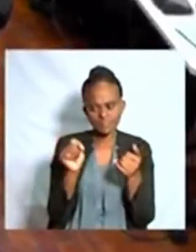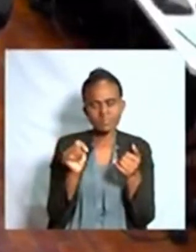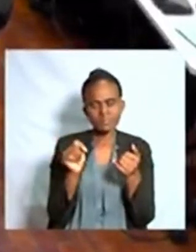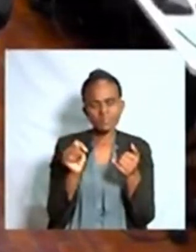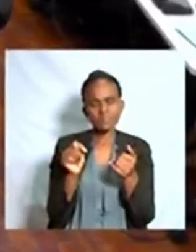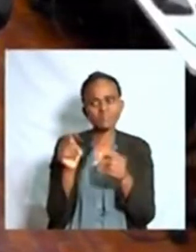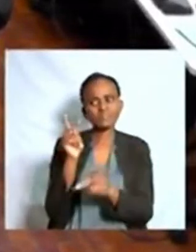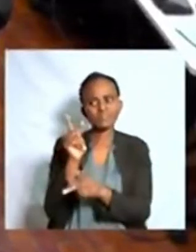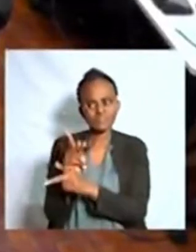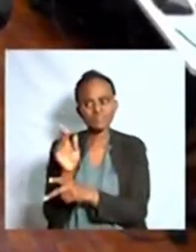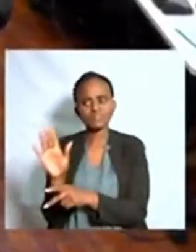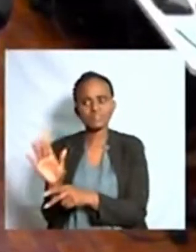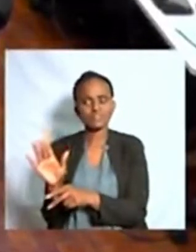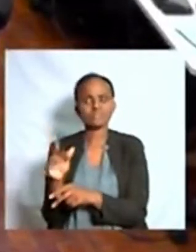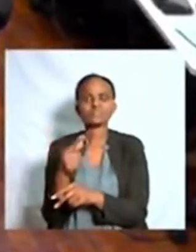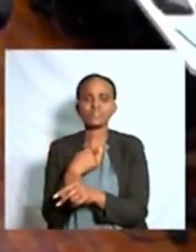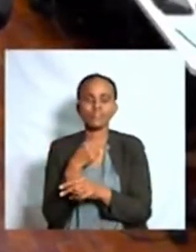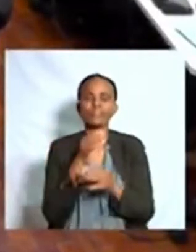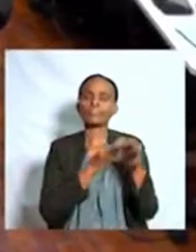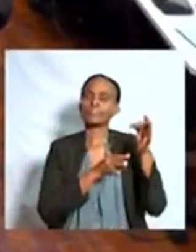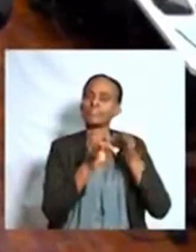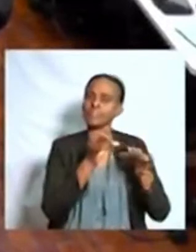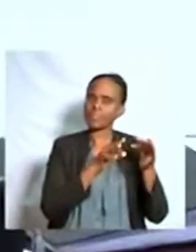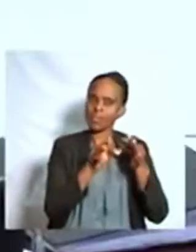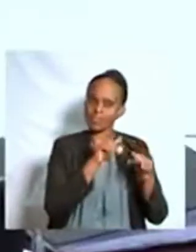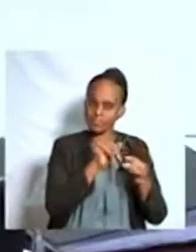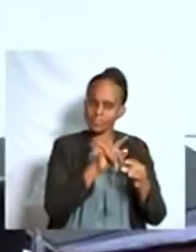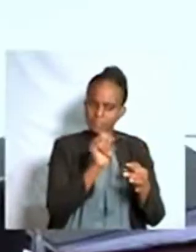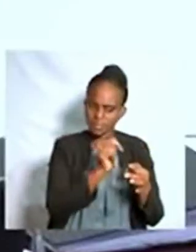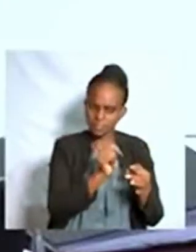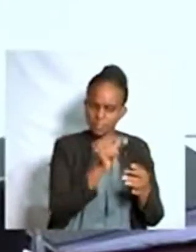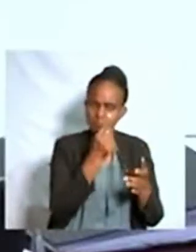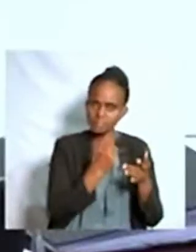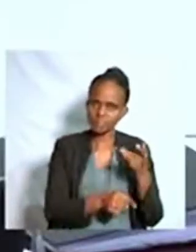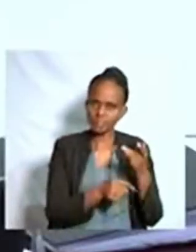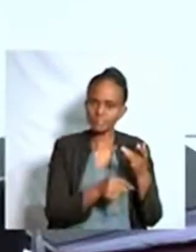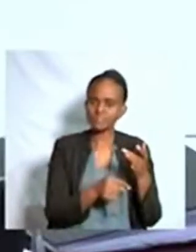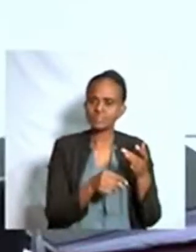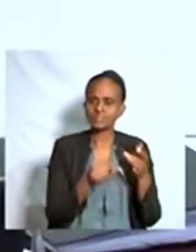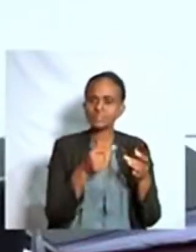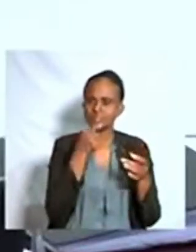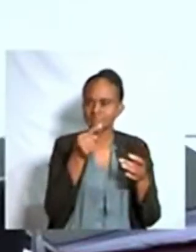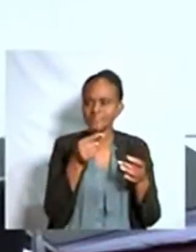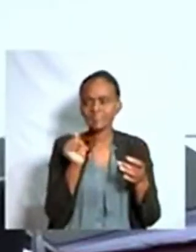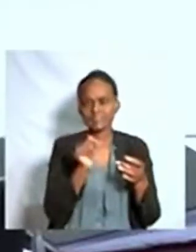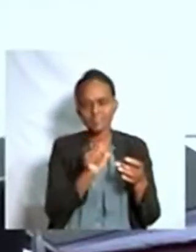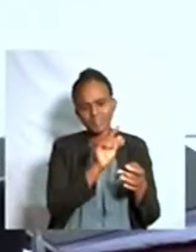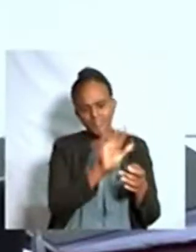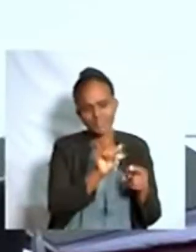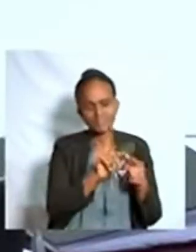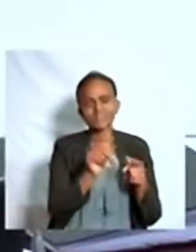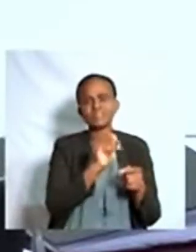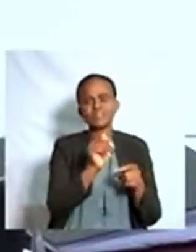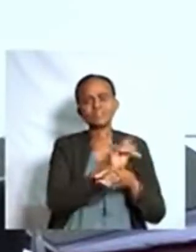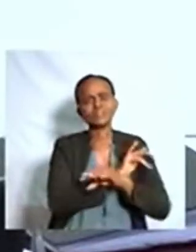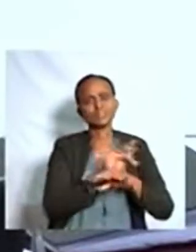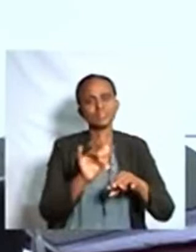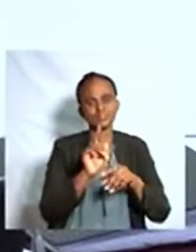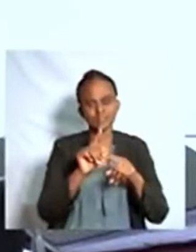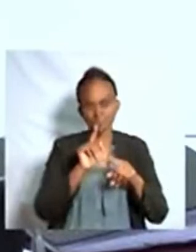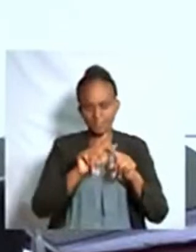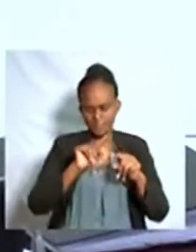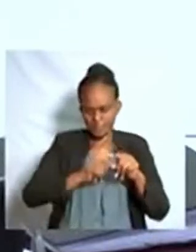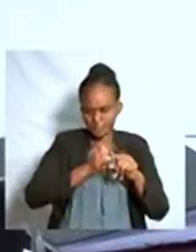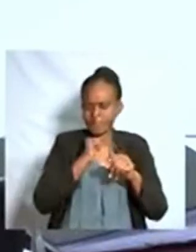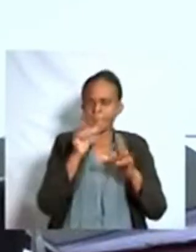part. I was of that. explaining over the toilet that is insisting that the toilet is there and is not there. I think let's not miss the